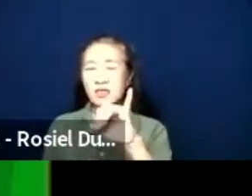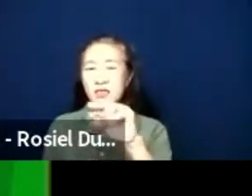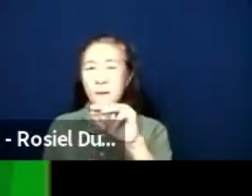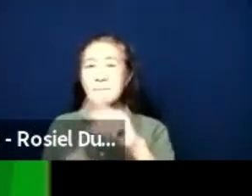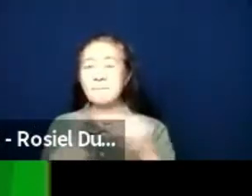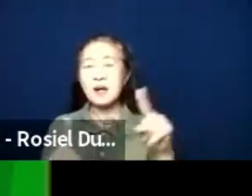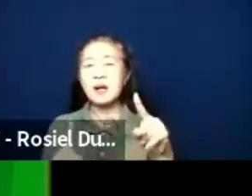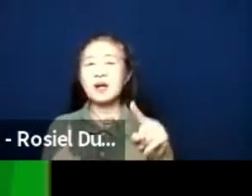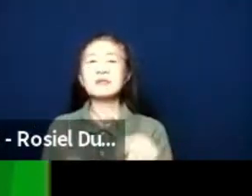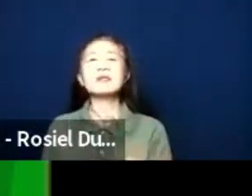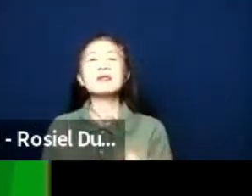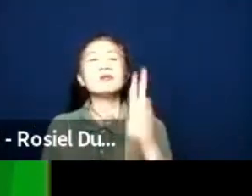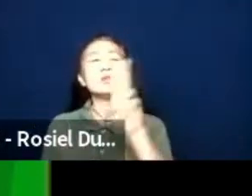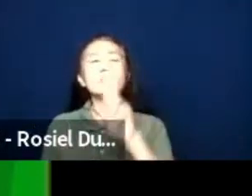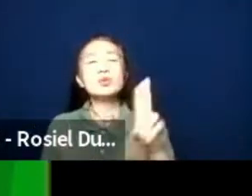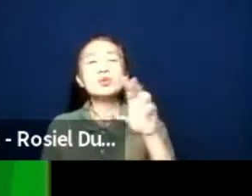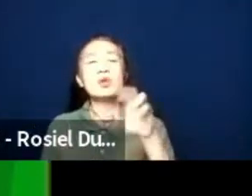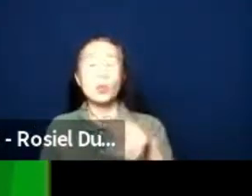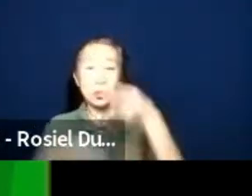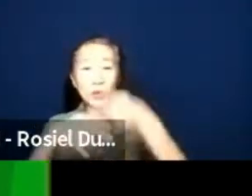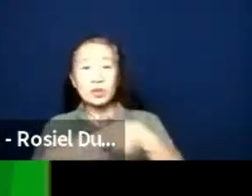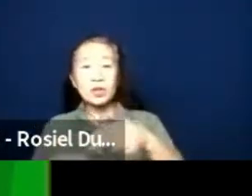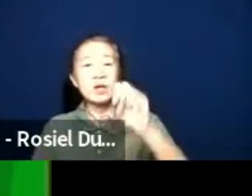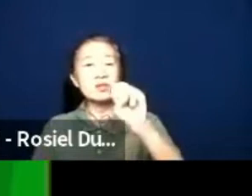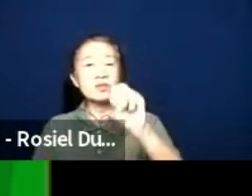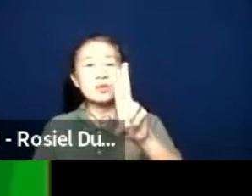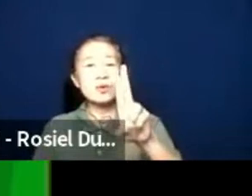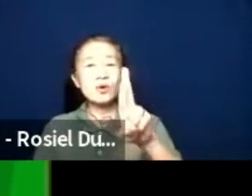Taal survivor, Ondoy survivor. Okay.